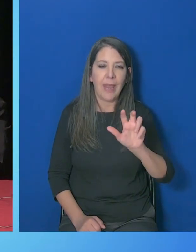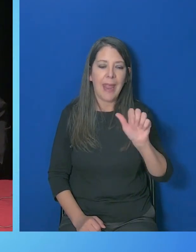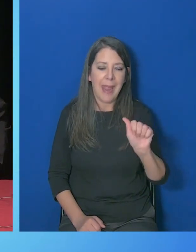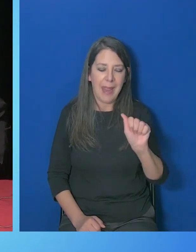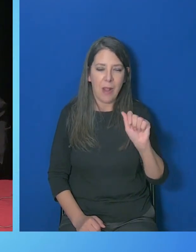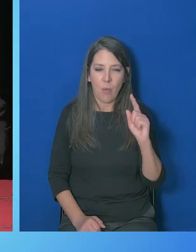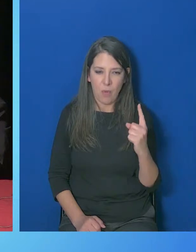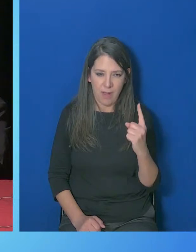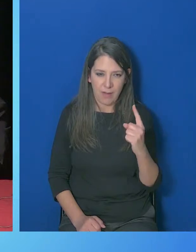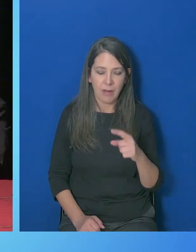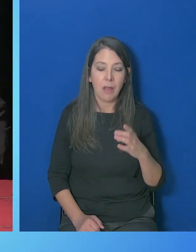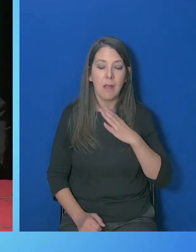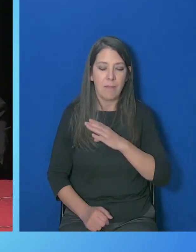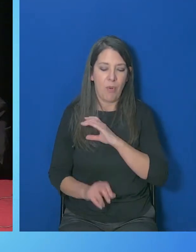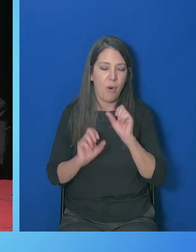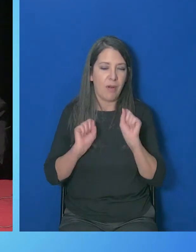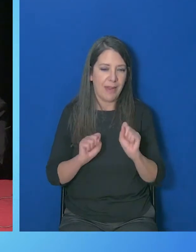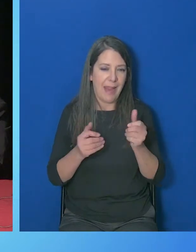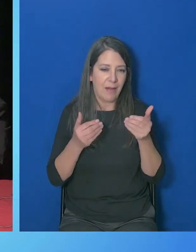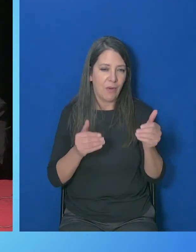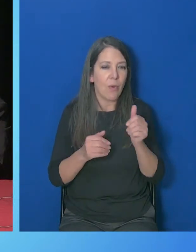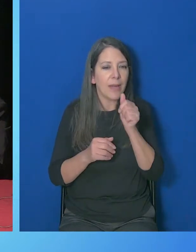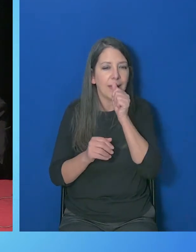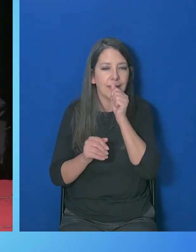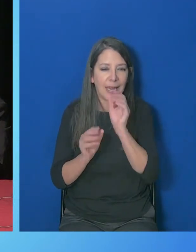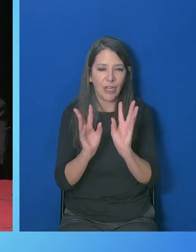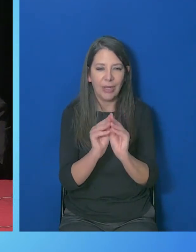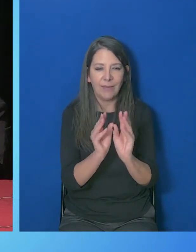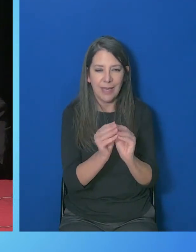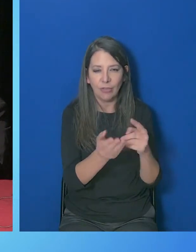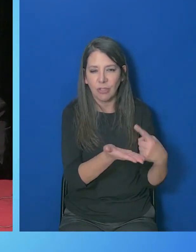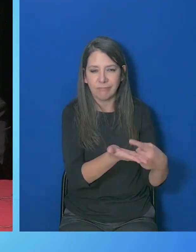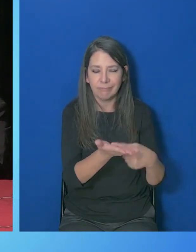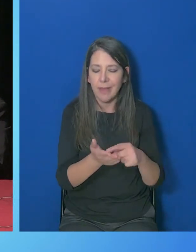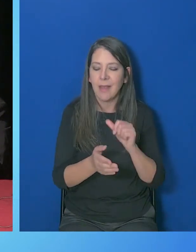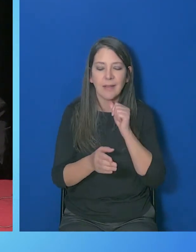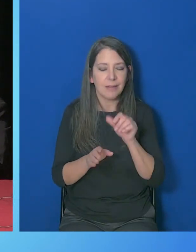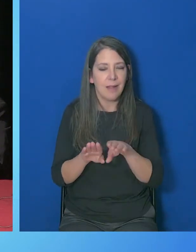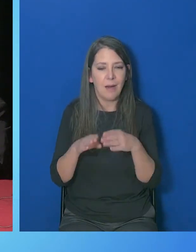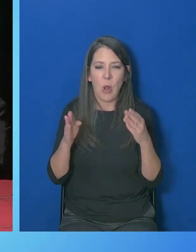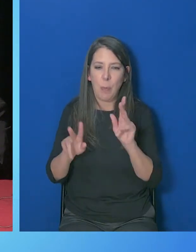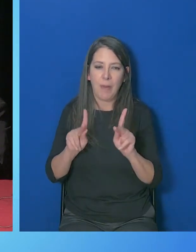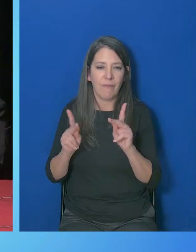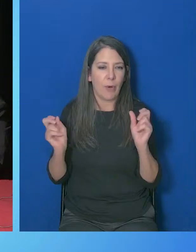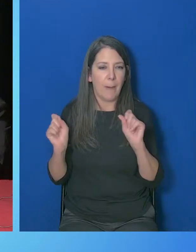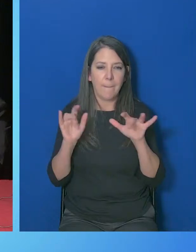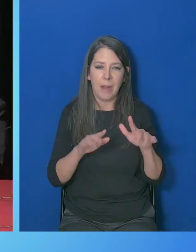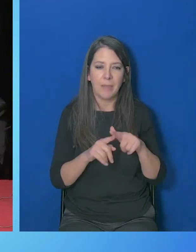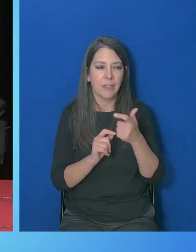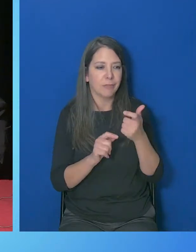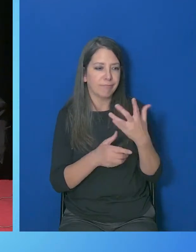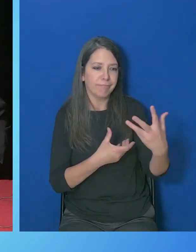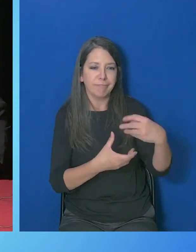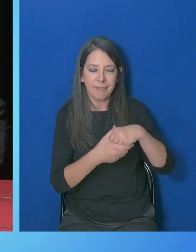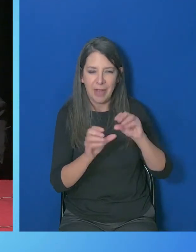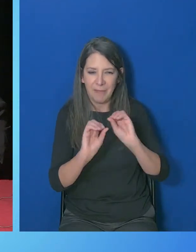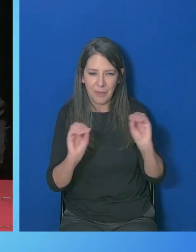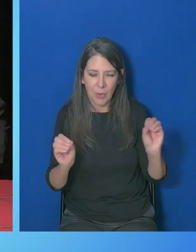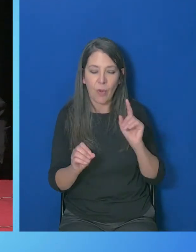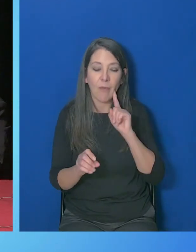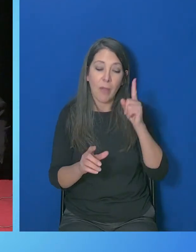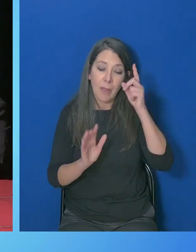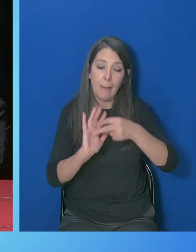38-431.03A1, the board may go into executive session, which may not be open to the public, for the purposes of discussion and consideration